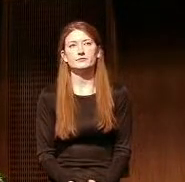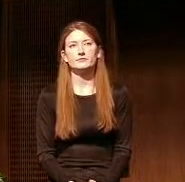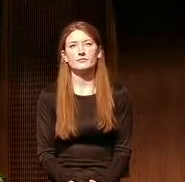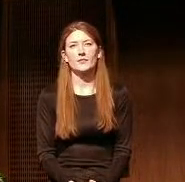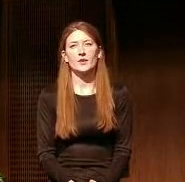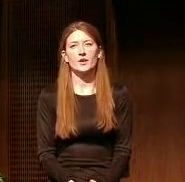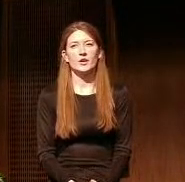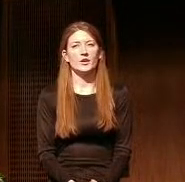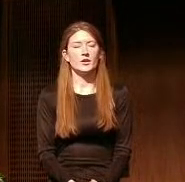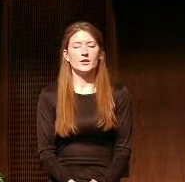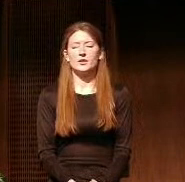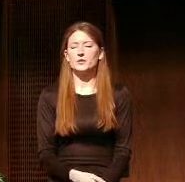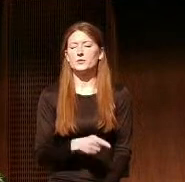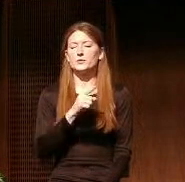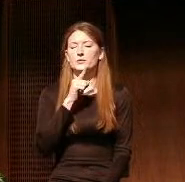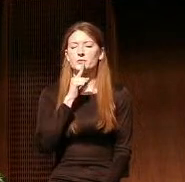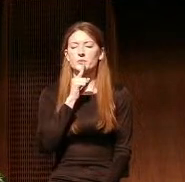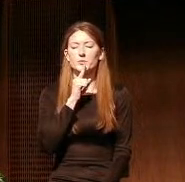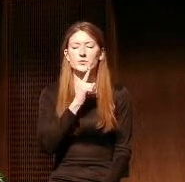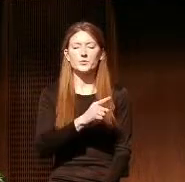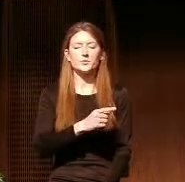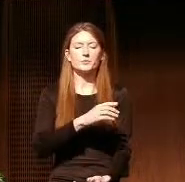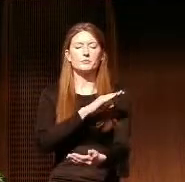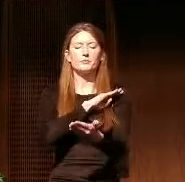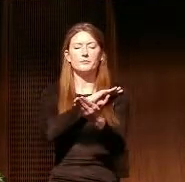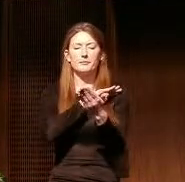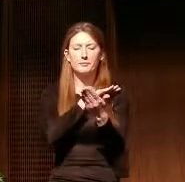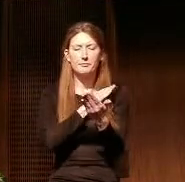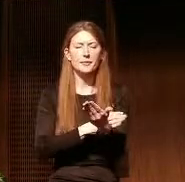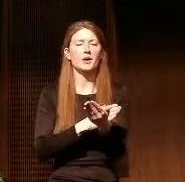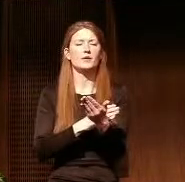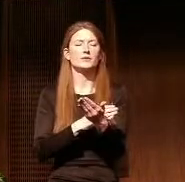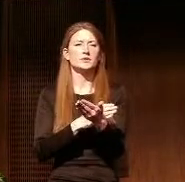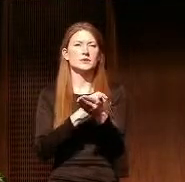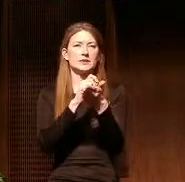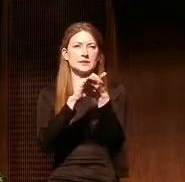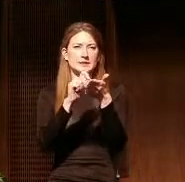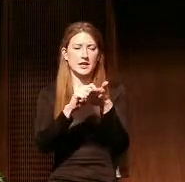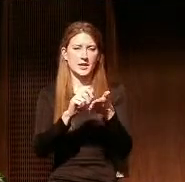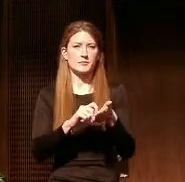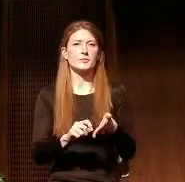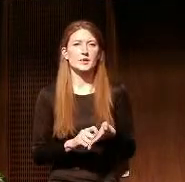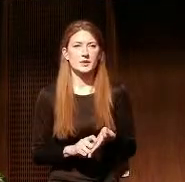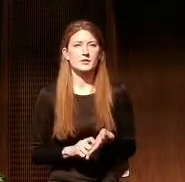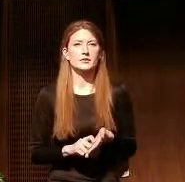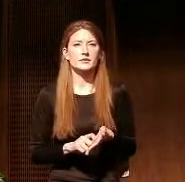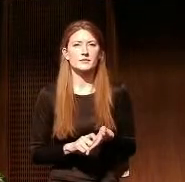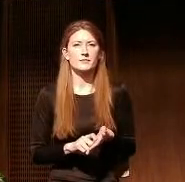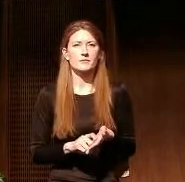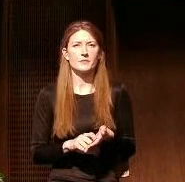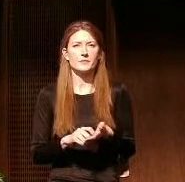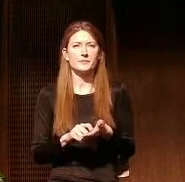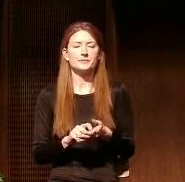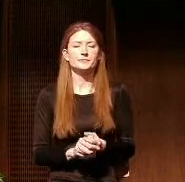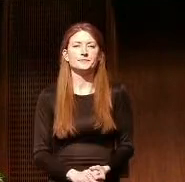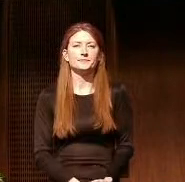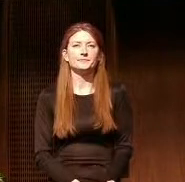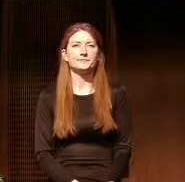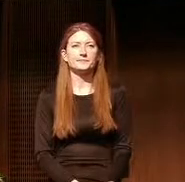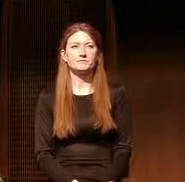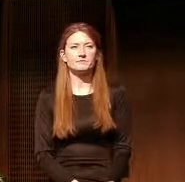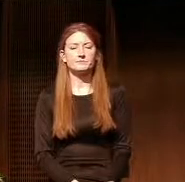And what a powerful, powerful statement is made by this passage. Listen to it.